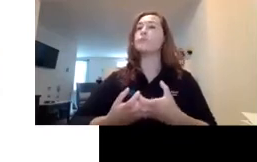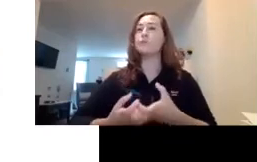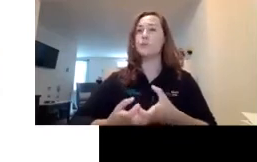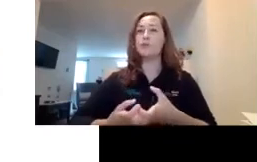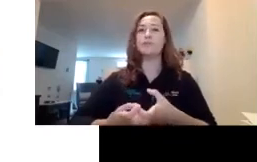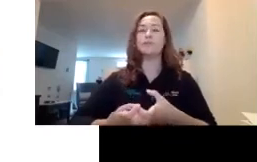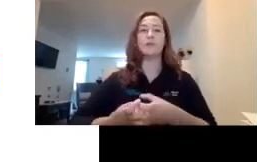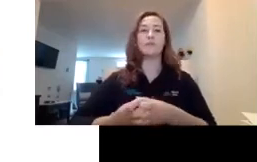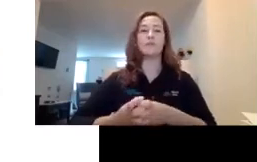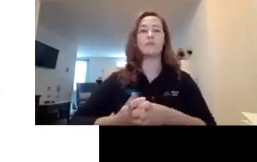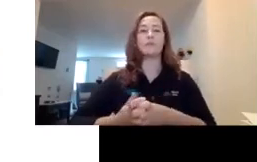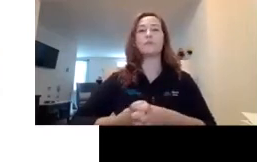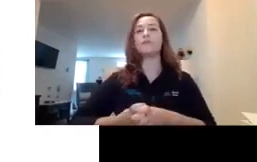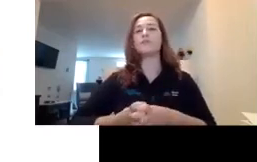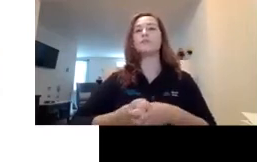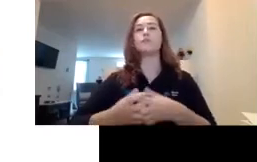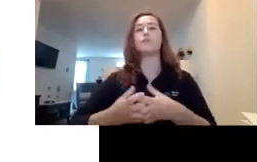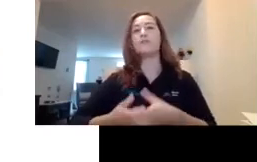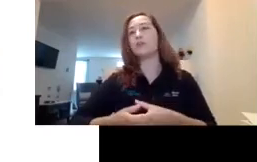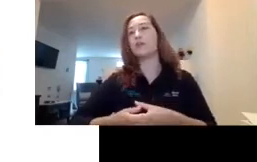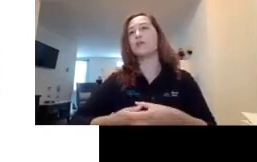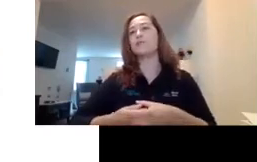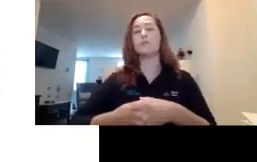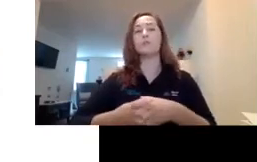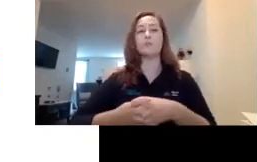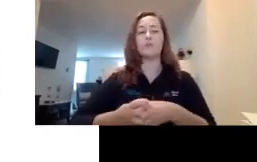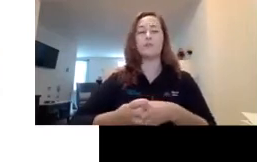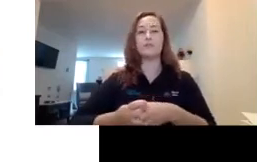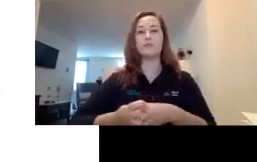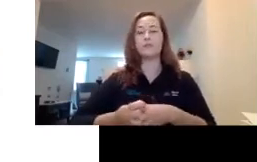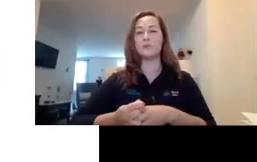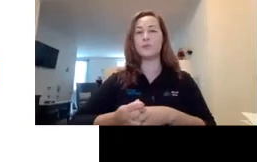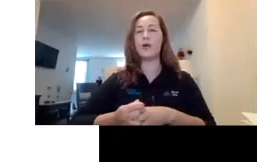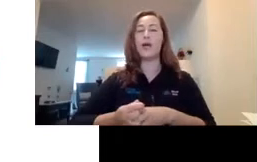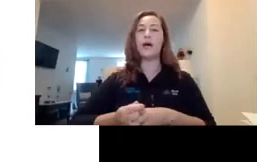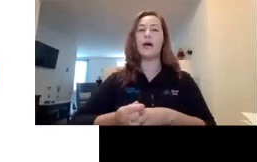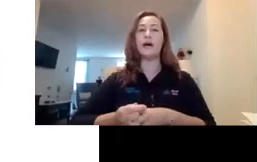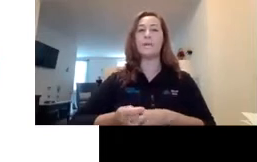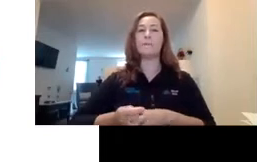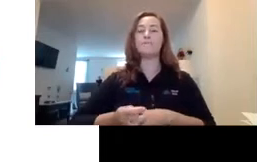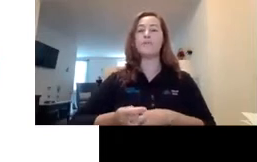for opportunities to advocate, for opportunities to